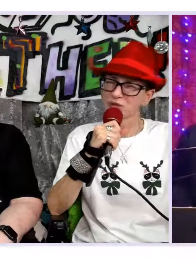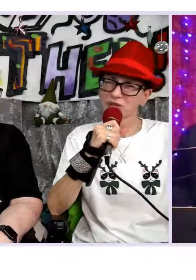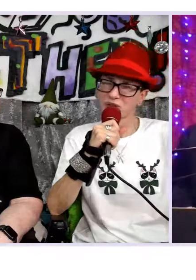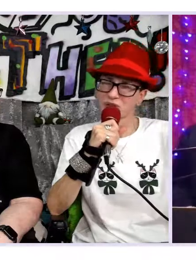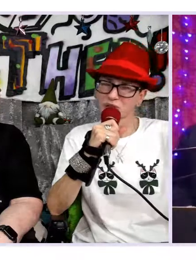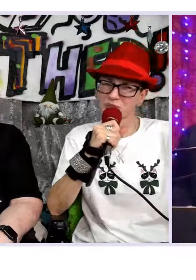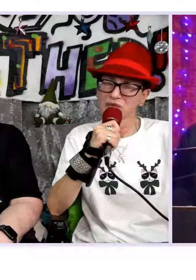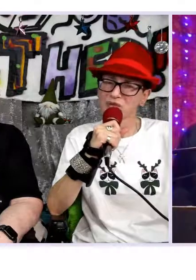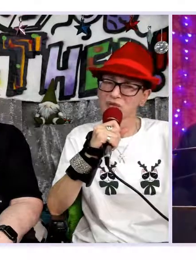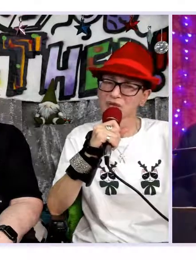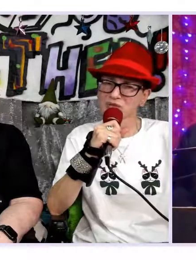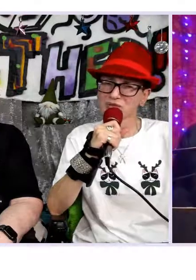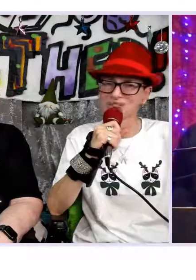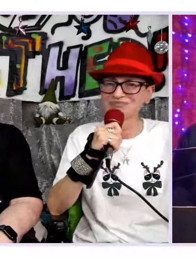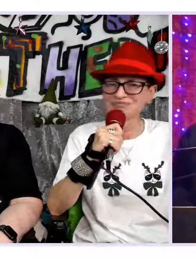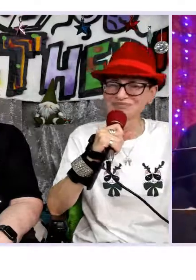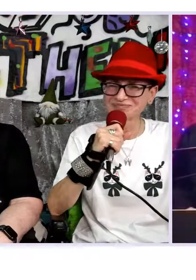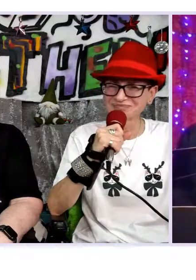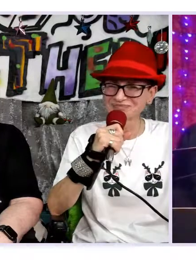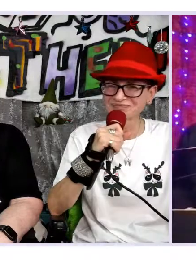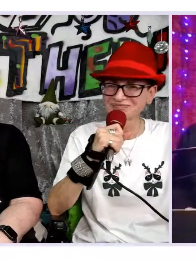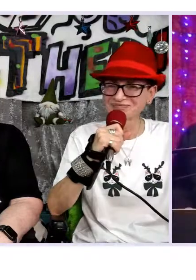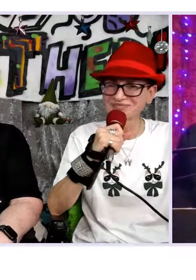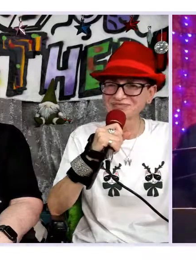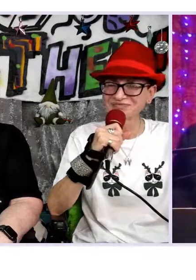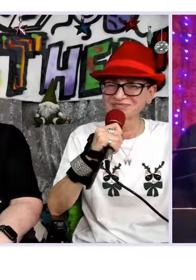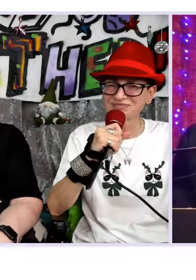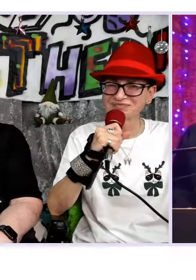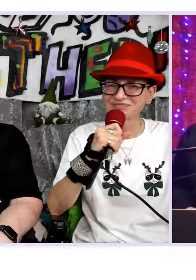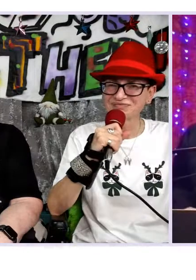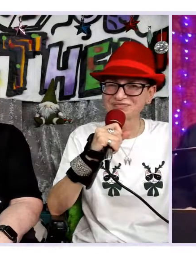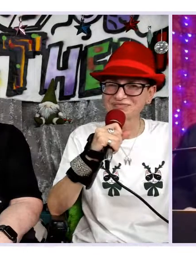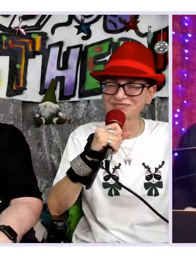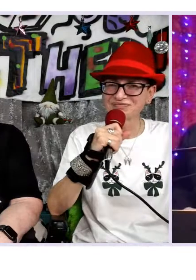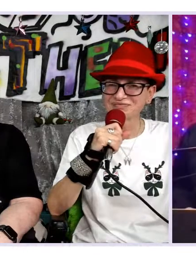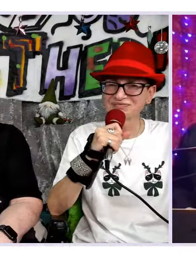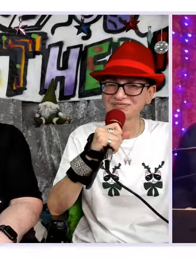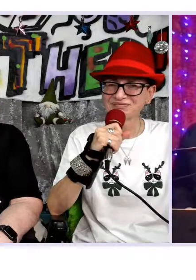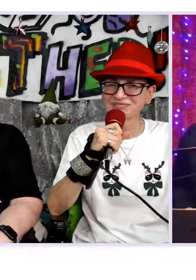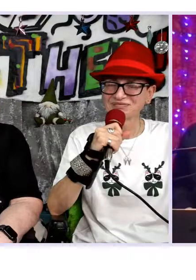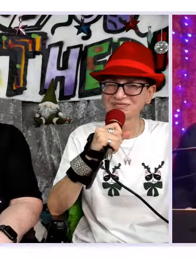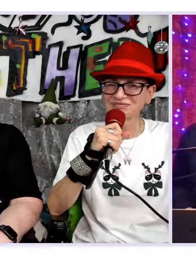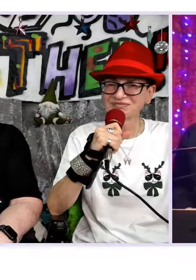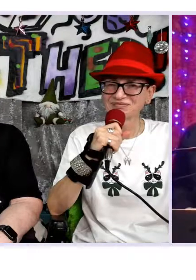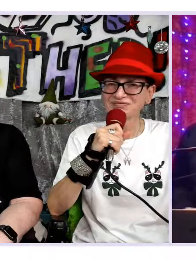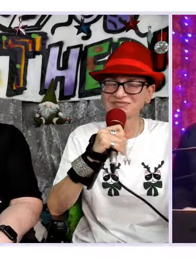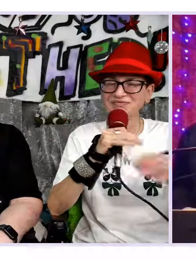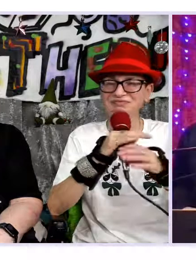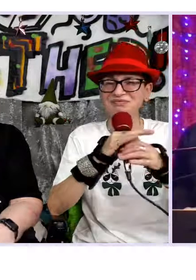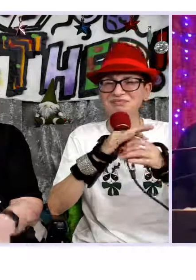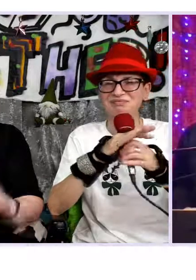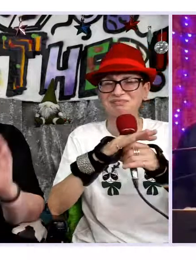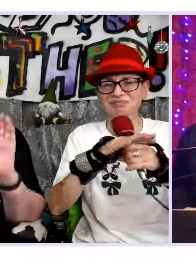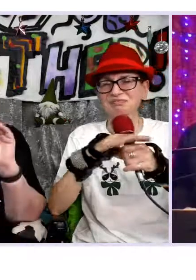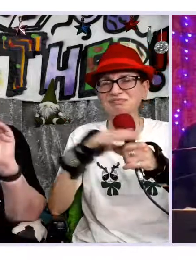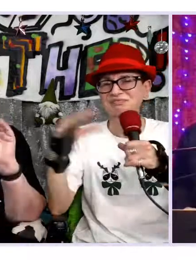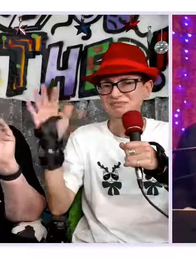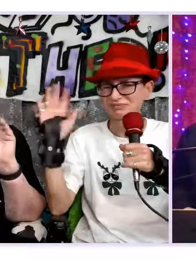but we think it's going to be better than that. And with every finger that you can crossed, we'll say goodbye for today.